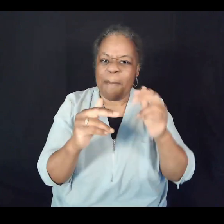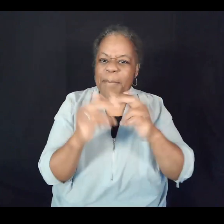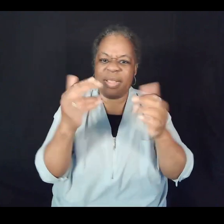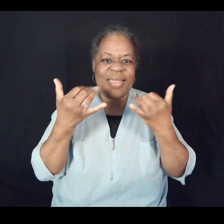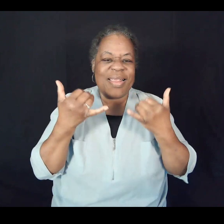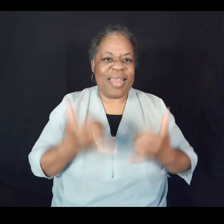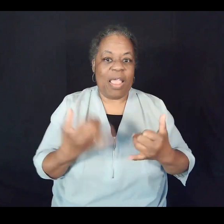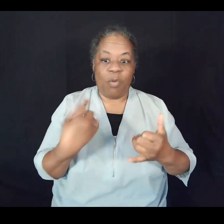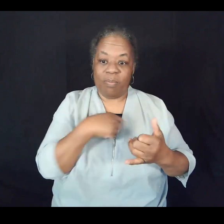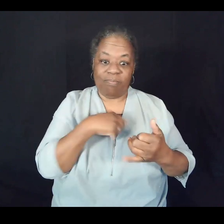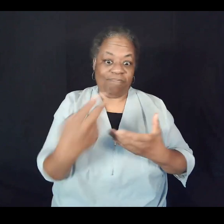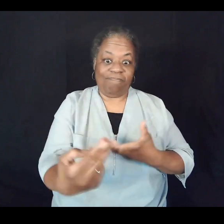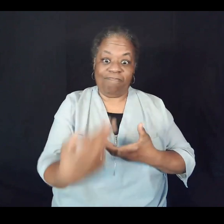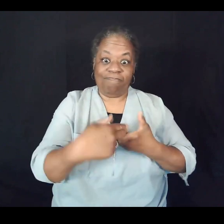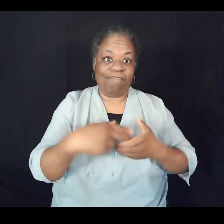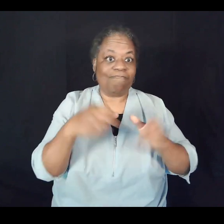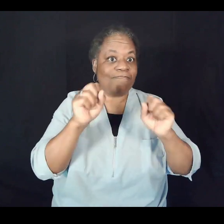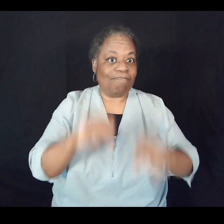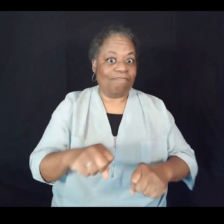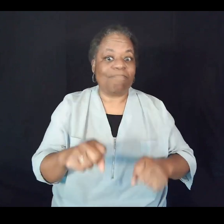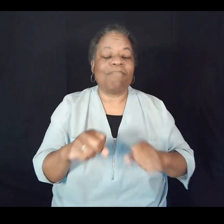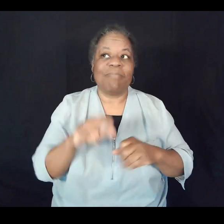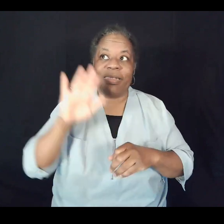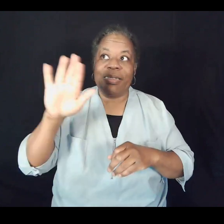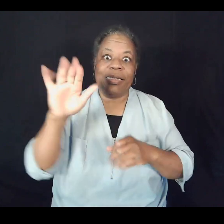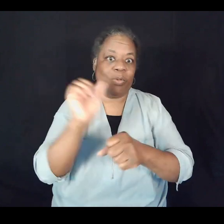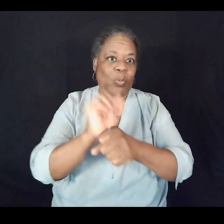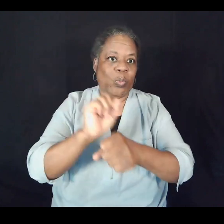join him in this redemptive work.